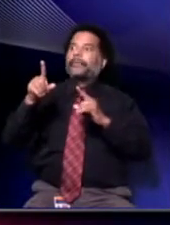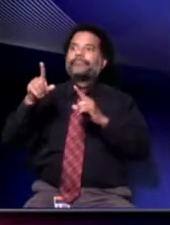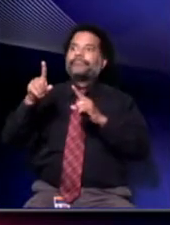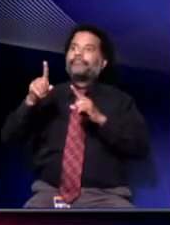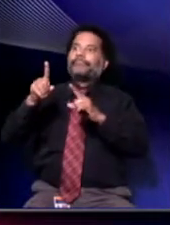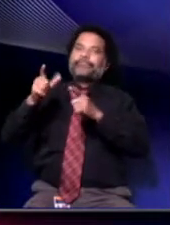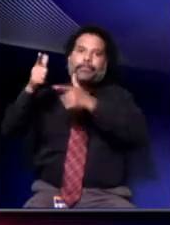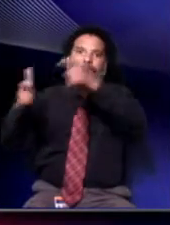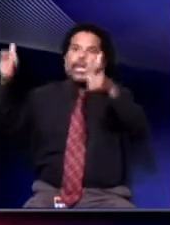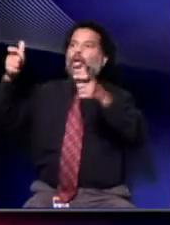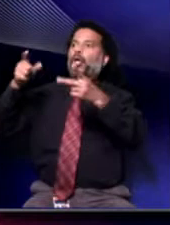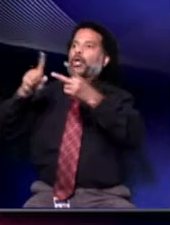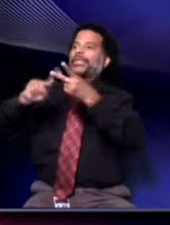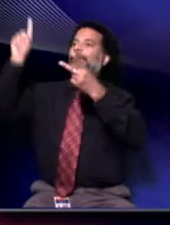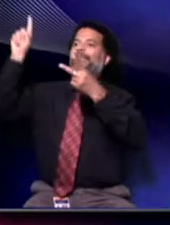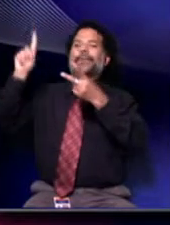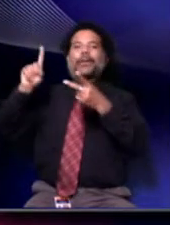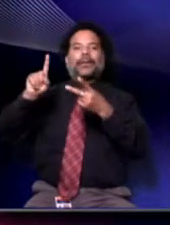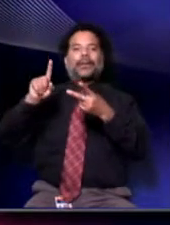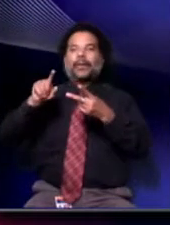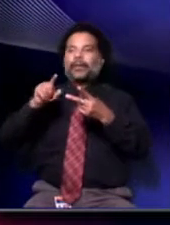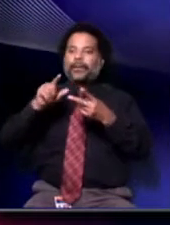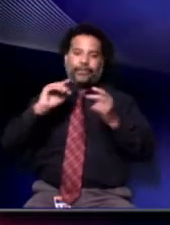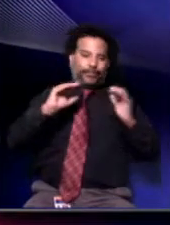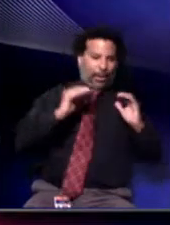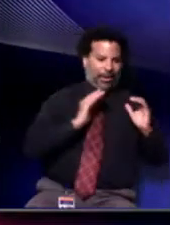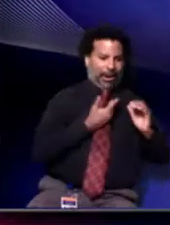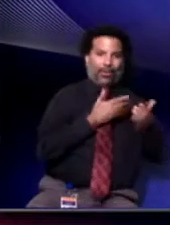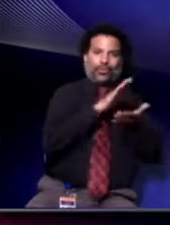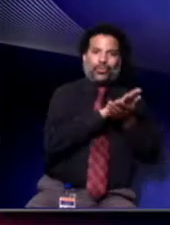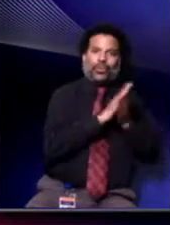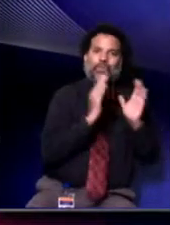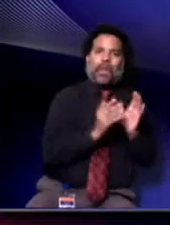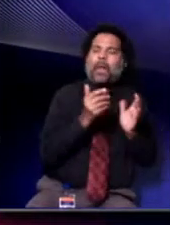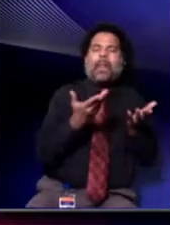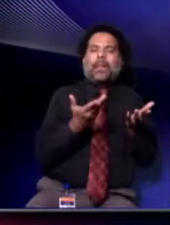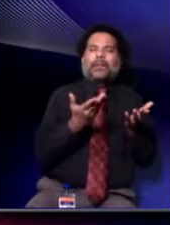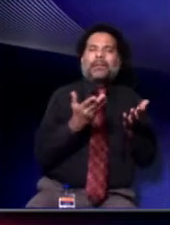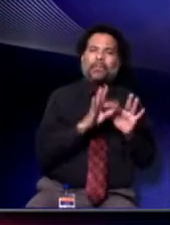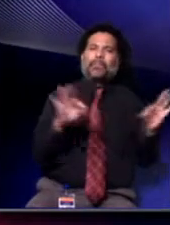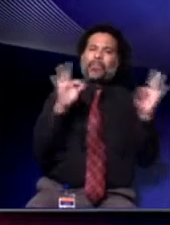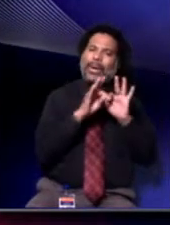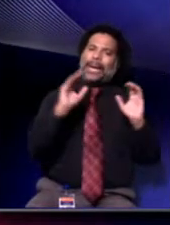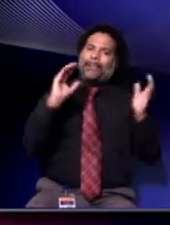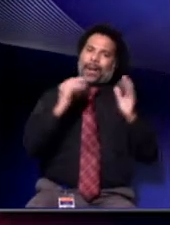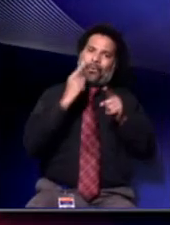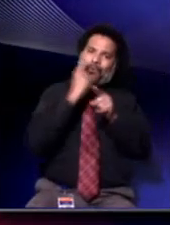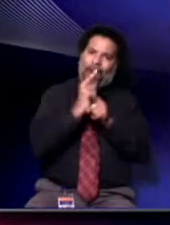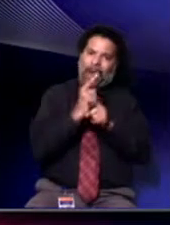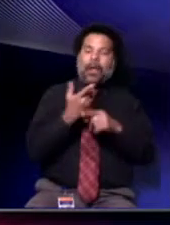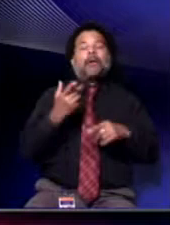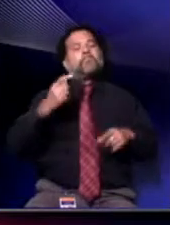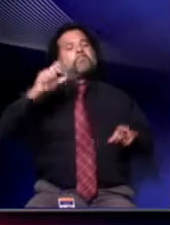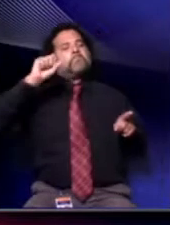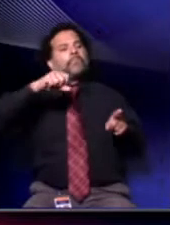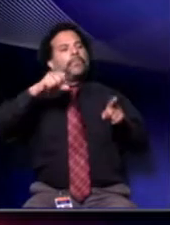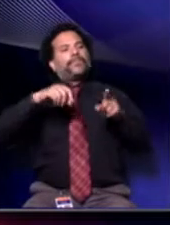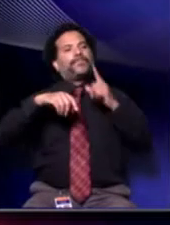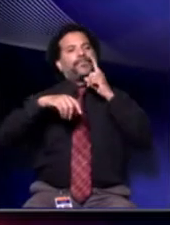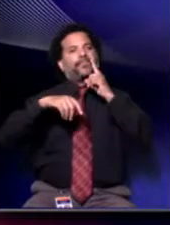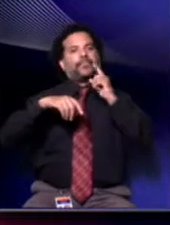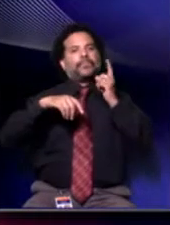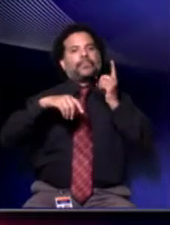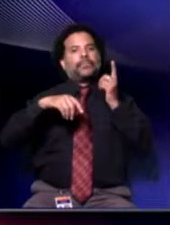versus Golden Delicious, Right, those are. right. Want to make sure it's. But I think Richard was just using that to say Sure. we're not